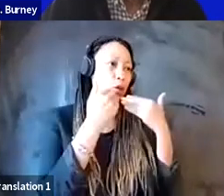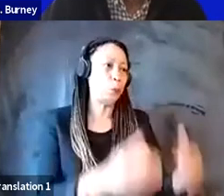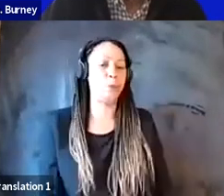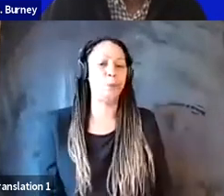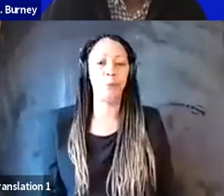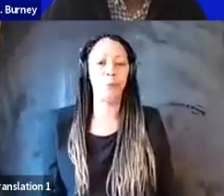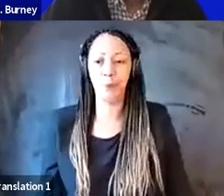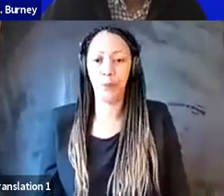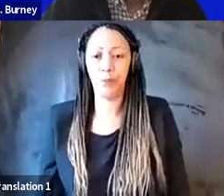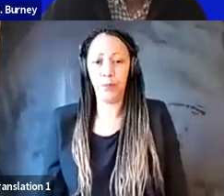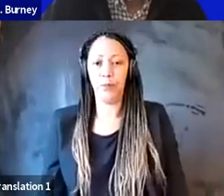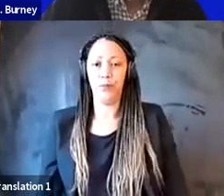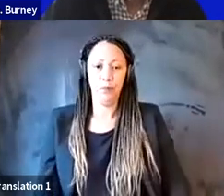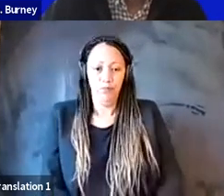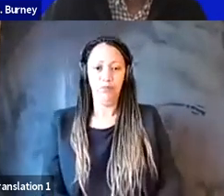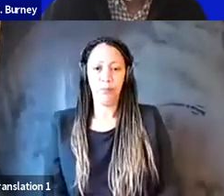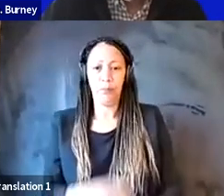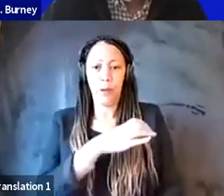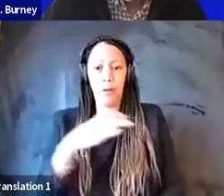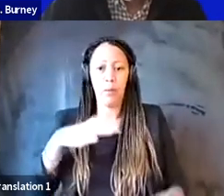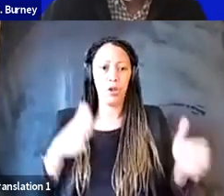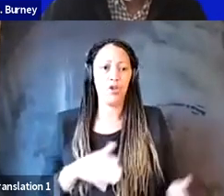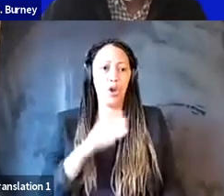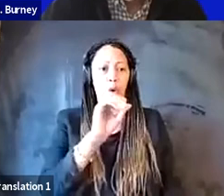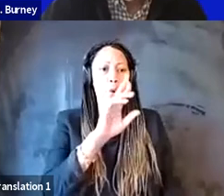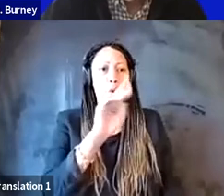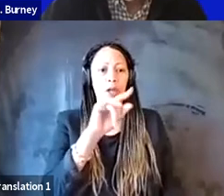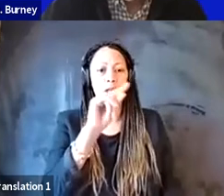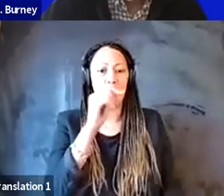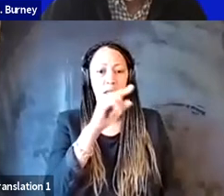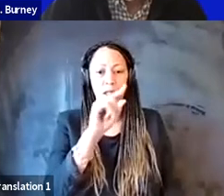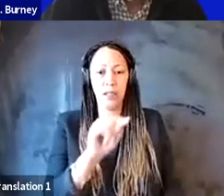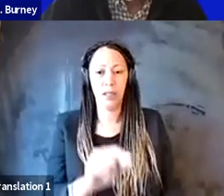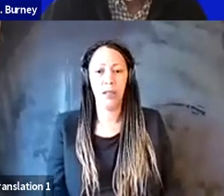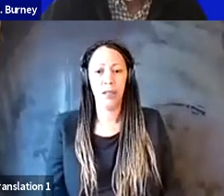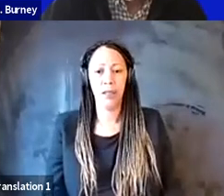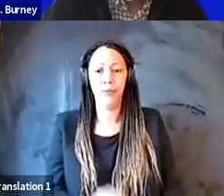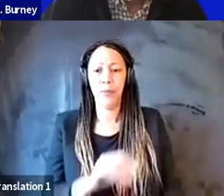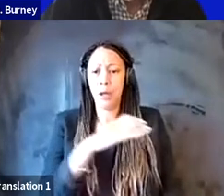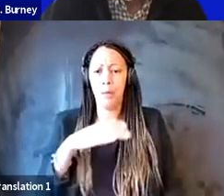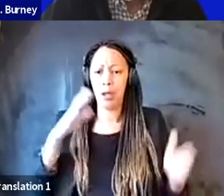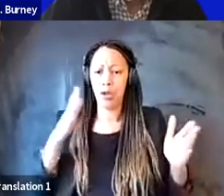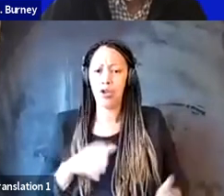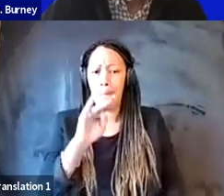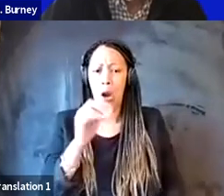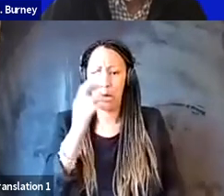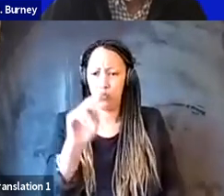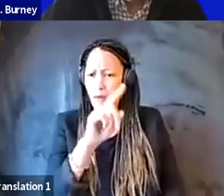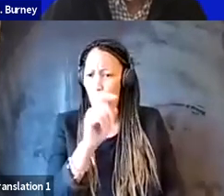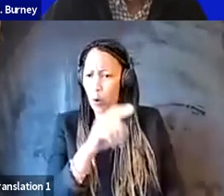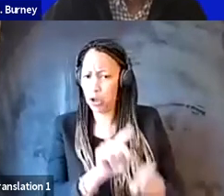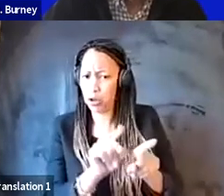Okay, Commissioner Ortiz, and just let me check. Commissioner Marin, did you have a question as well?